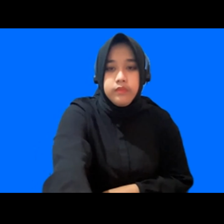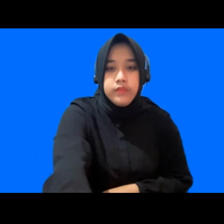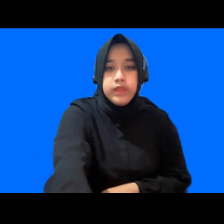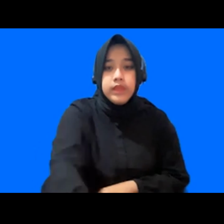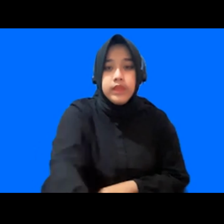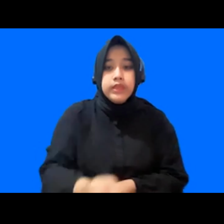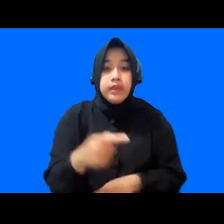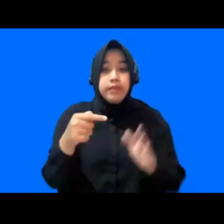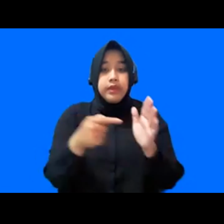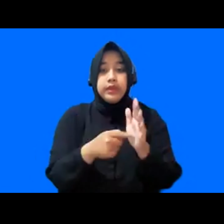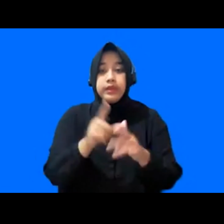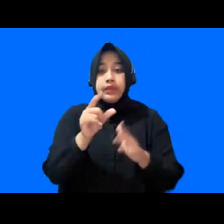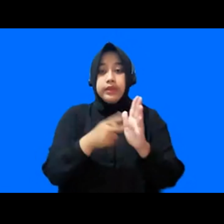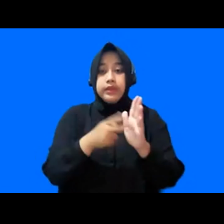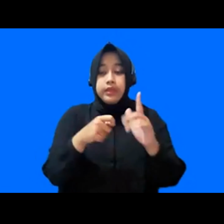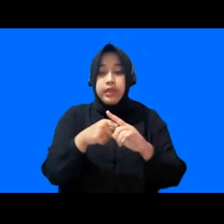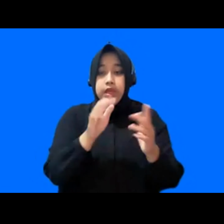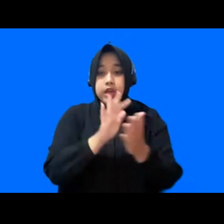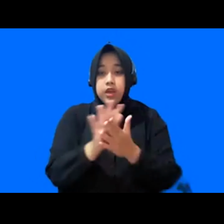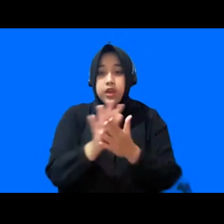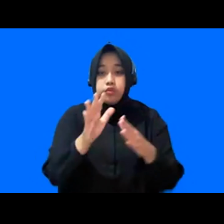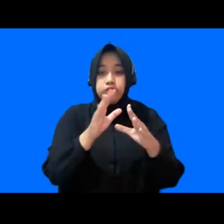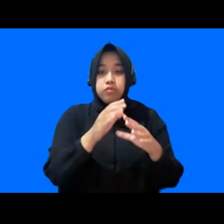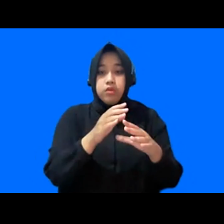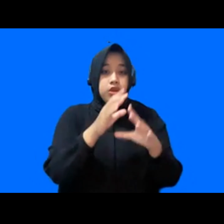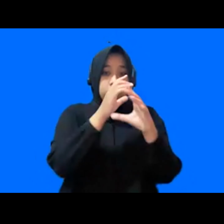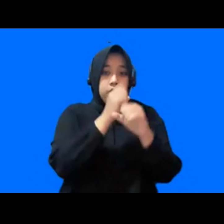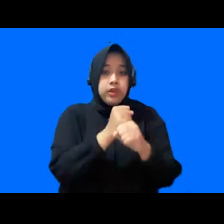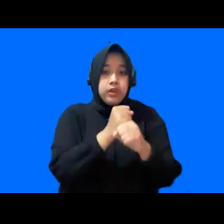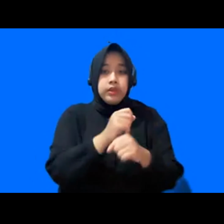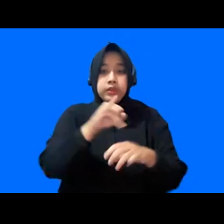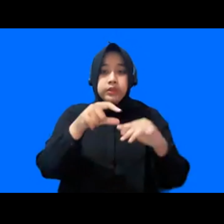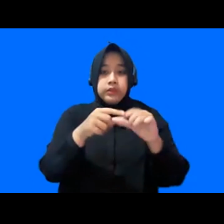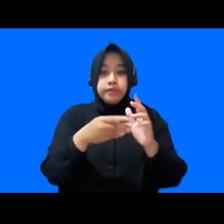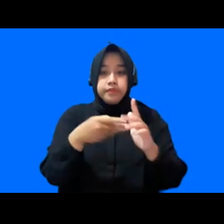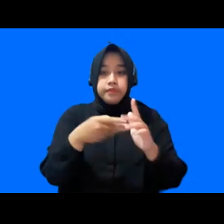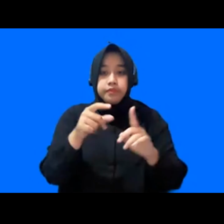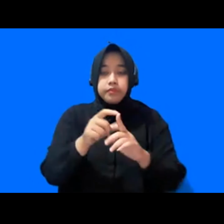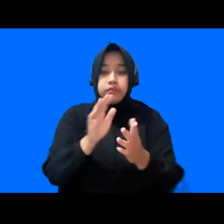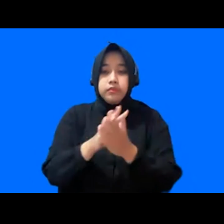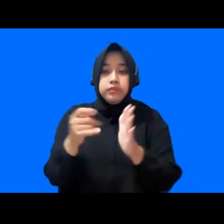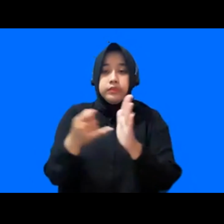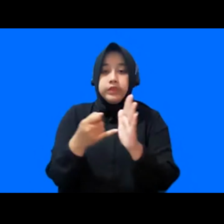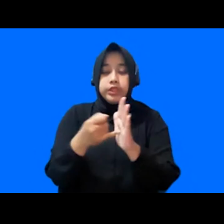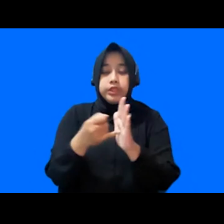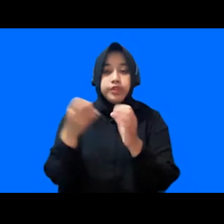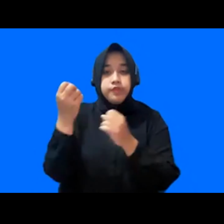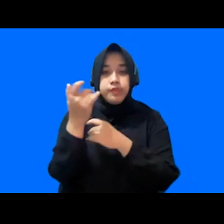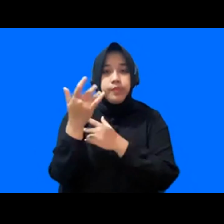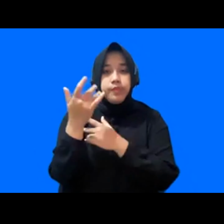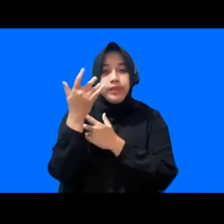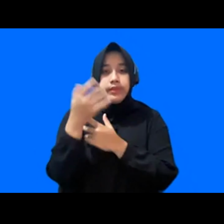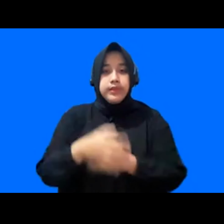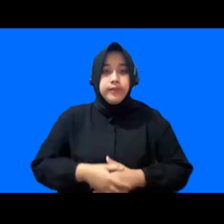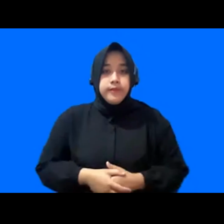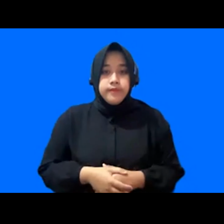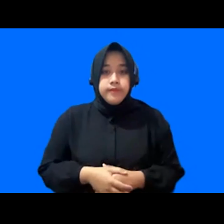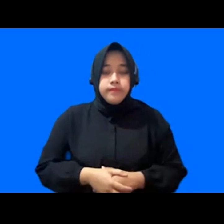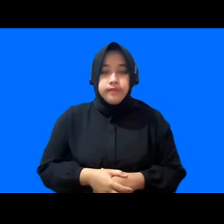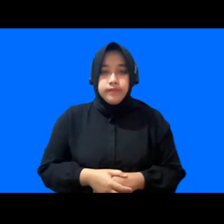in the pages on the Jamboard with whatever language you're comfortable using. You'll see icons on the left